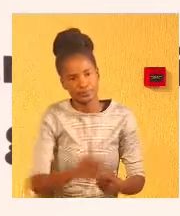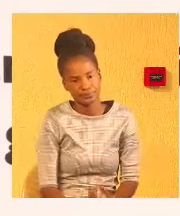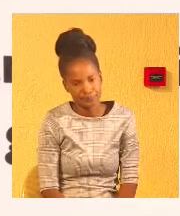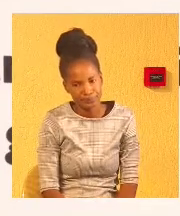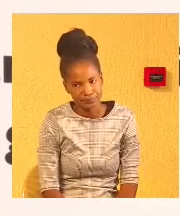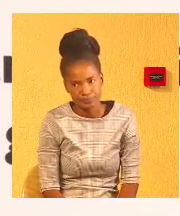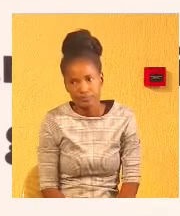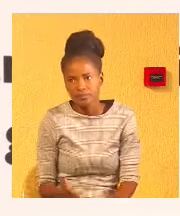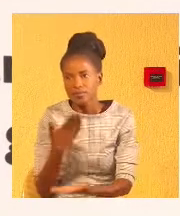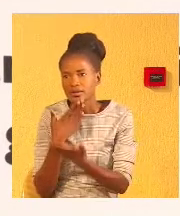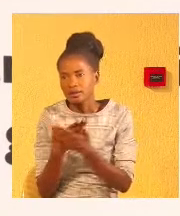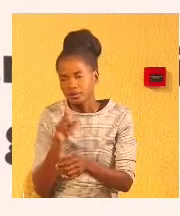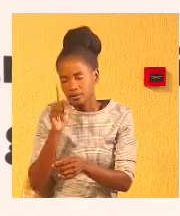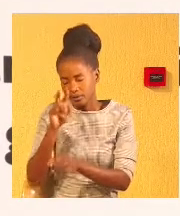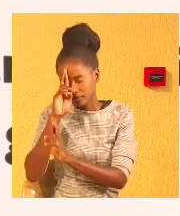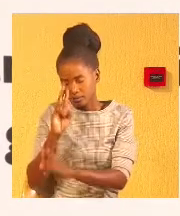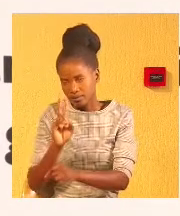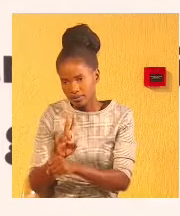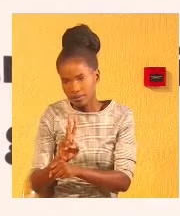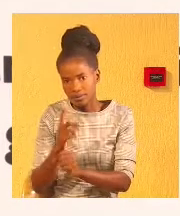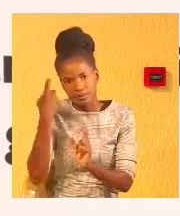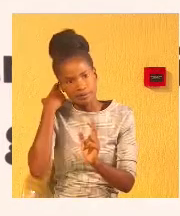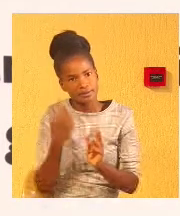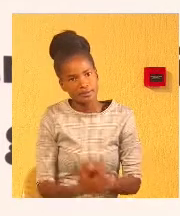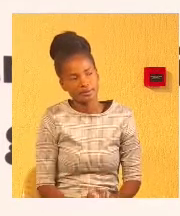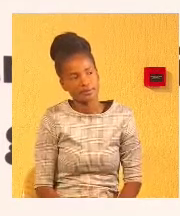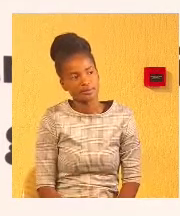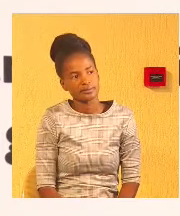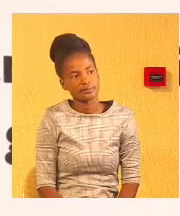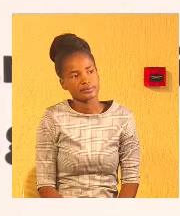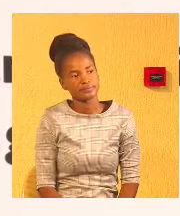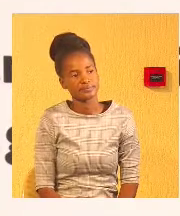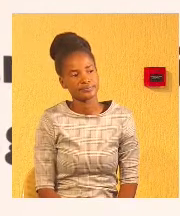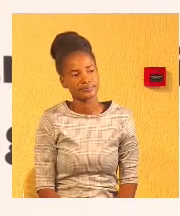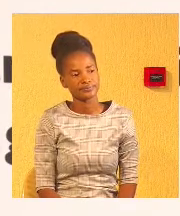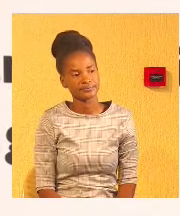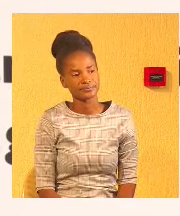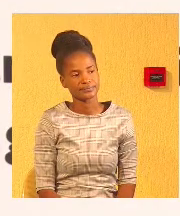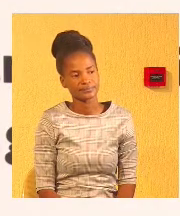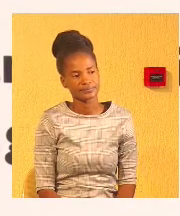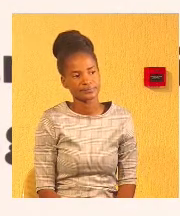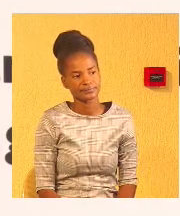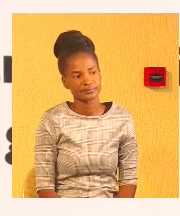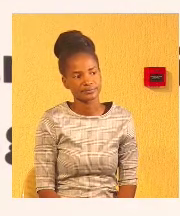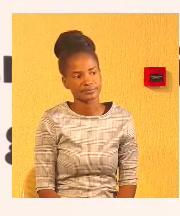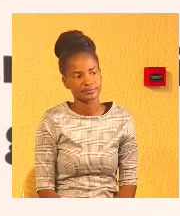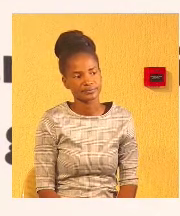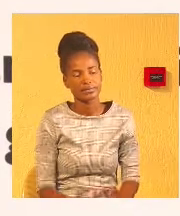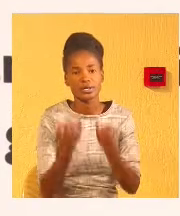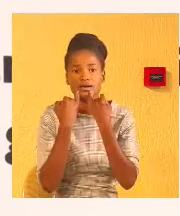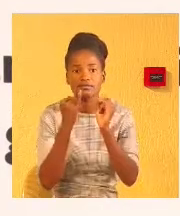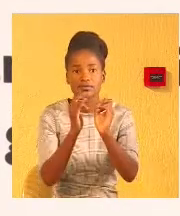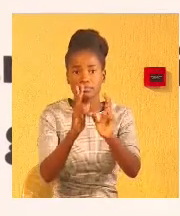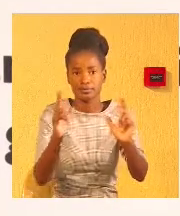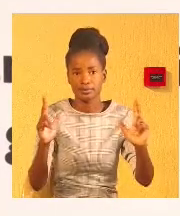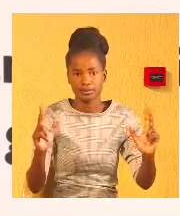once again, Honorable Deputy Minister. Let me assure the nation at large